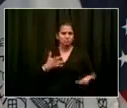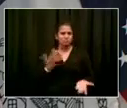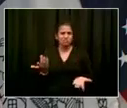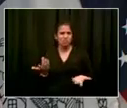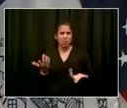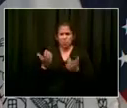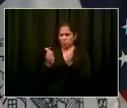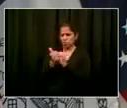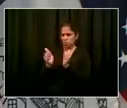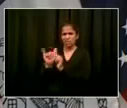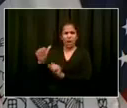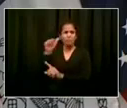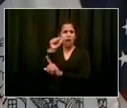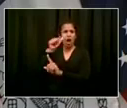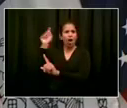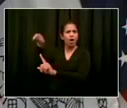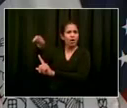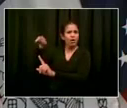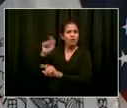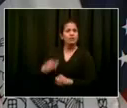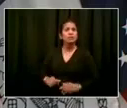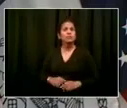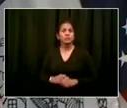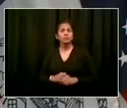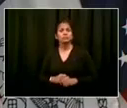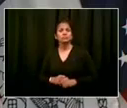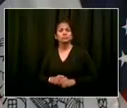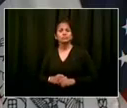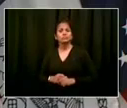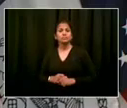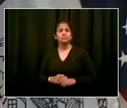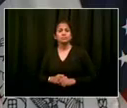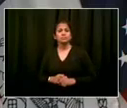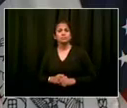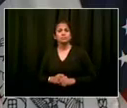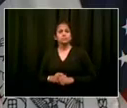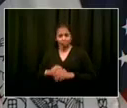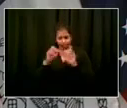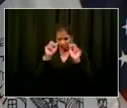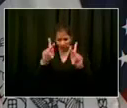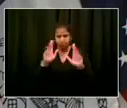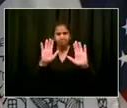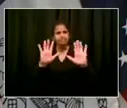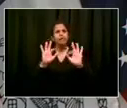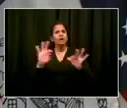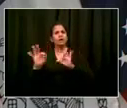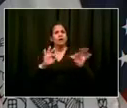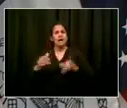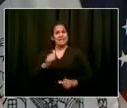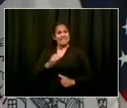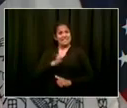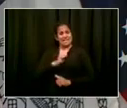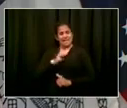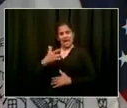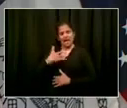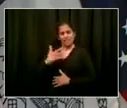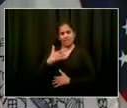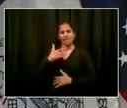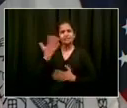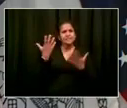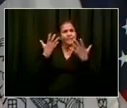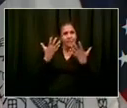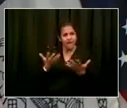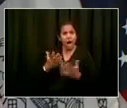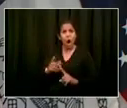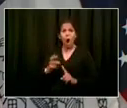Varma. Look, we've expressed concerns consistently to the state about indoor dining with restaurants. We've